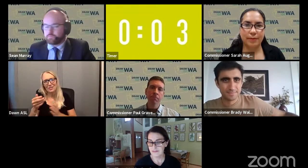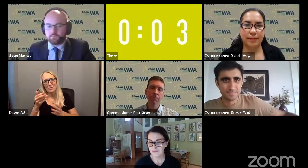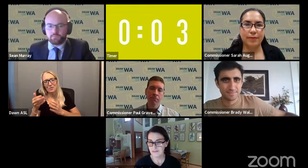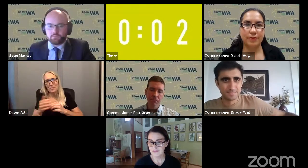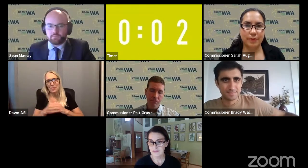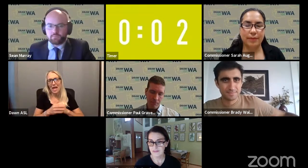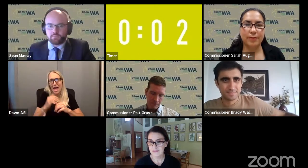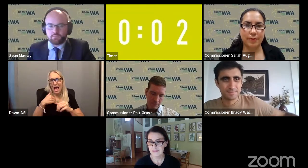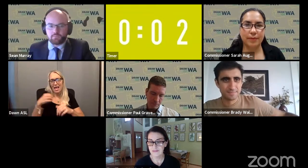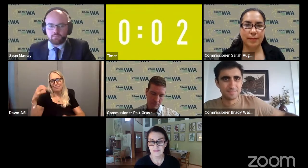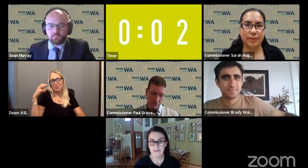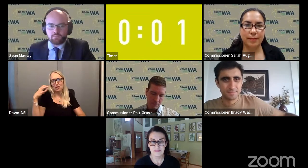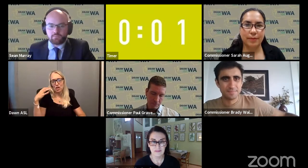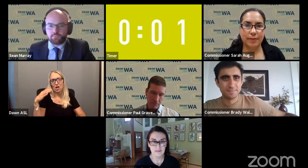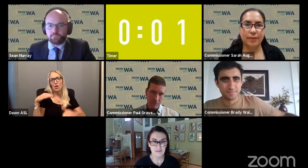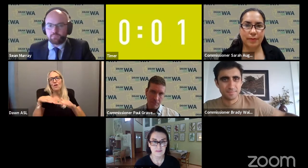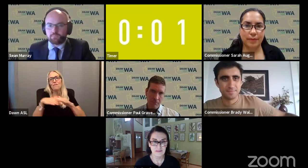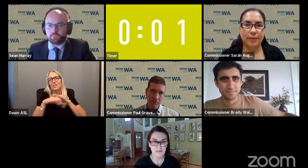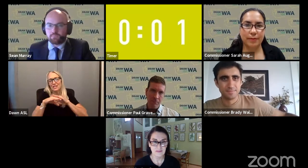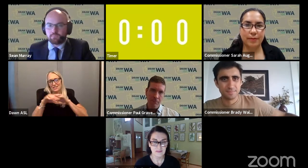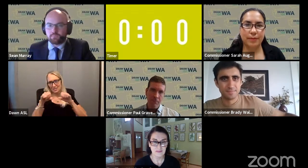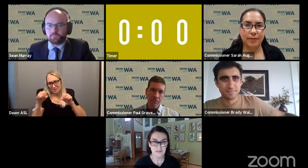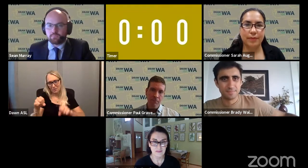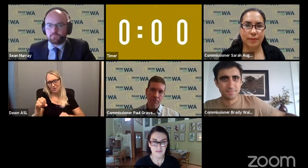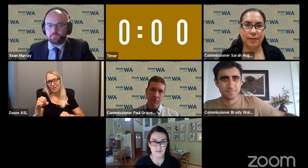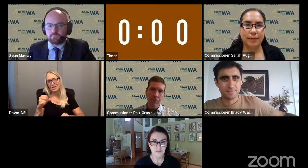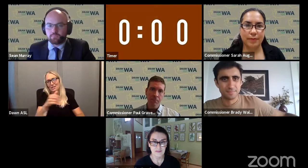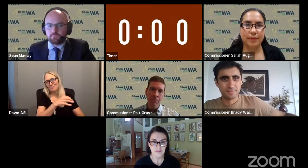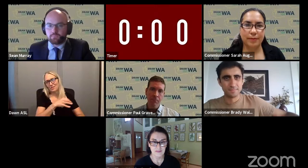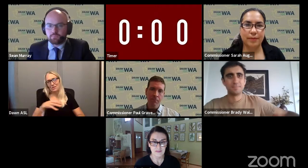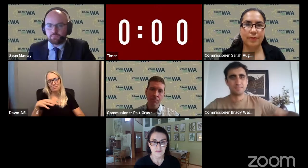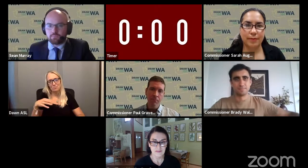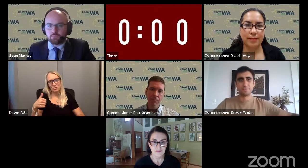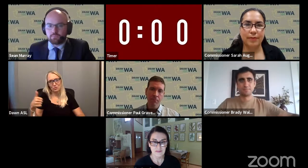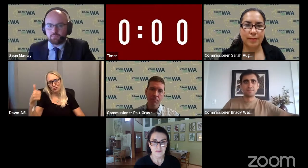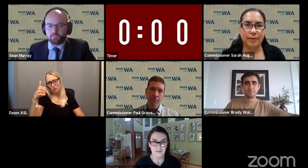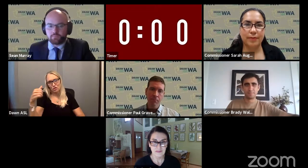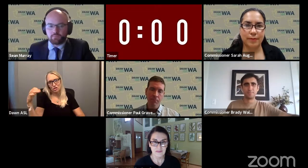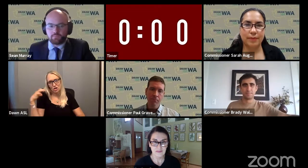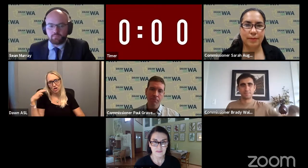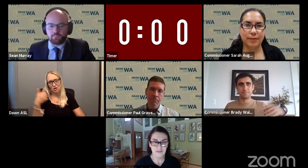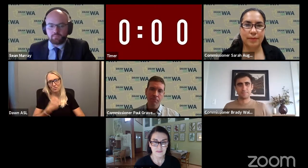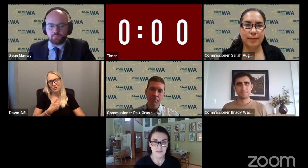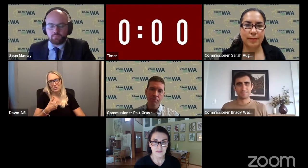Accessible Community Advisory Committee, and I used to serve on the Governor's Committee on Disability Issues and Employment.